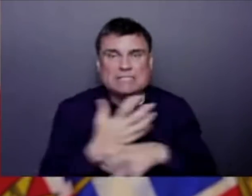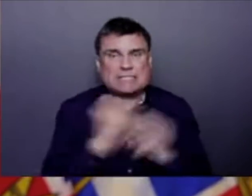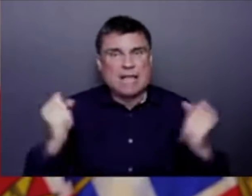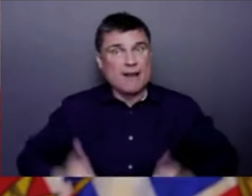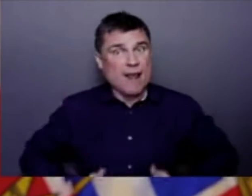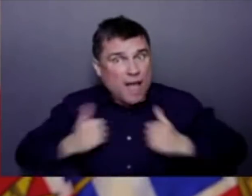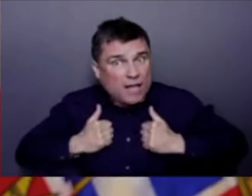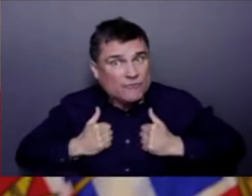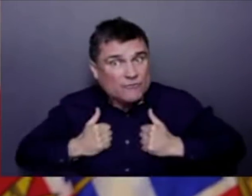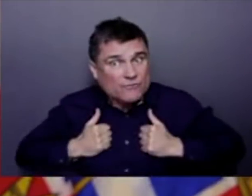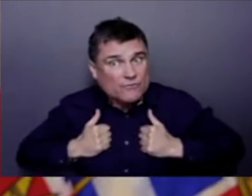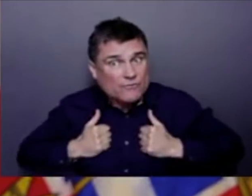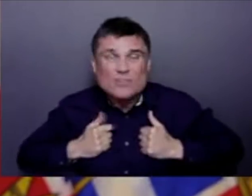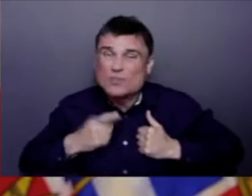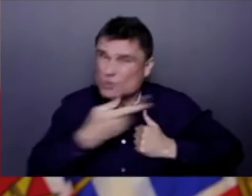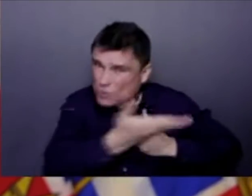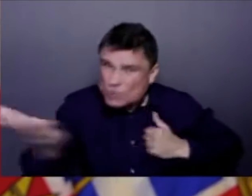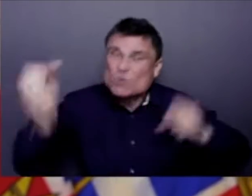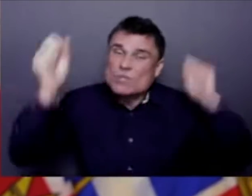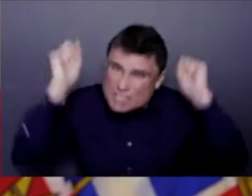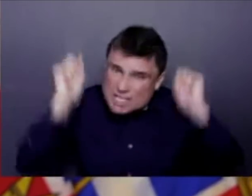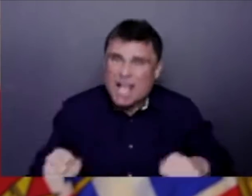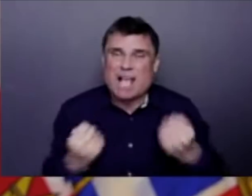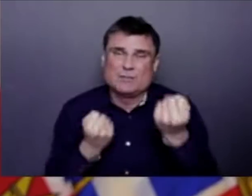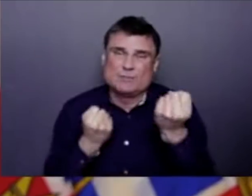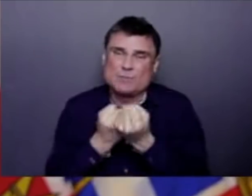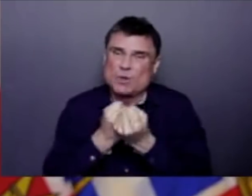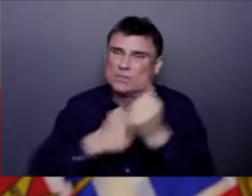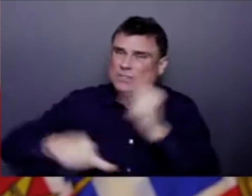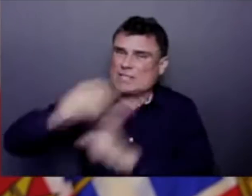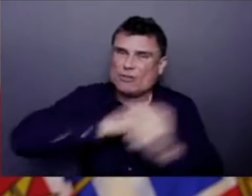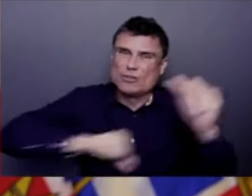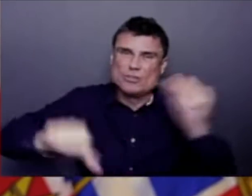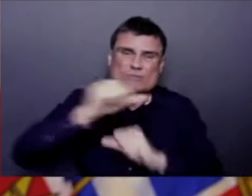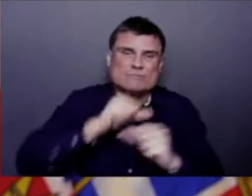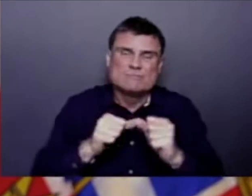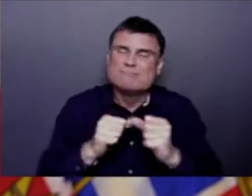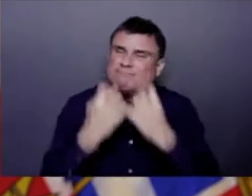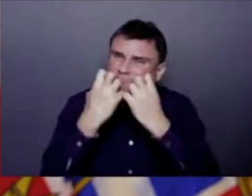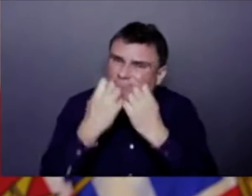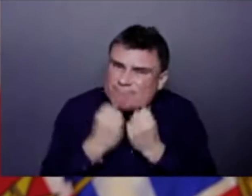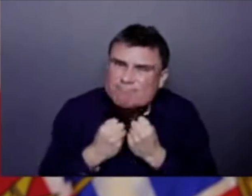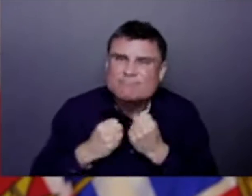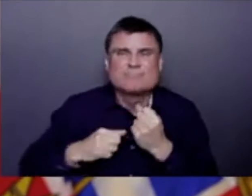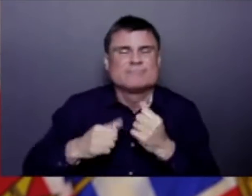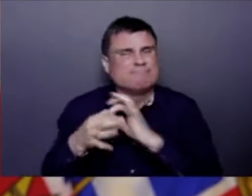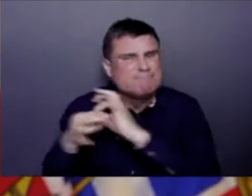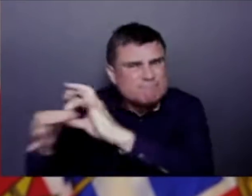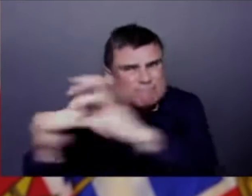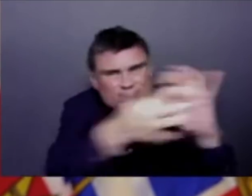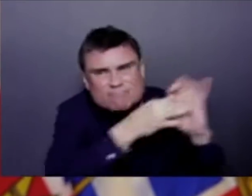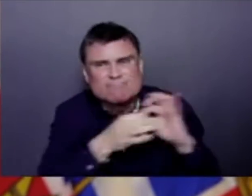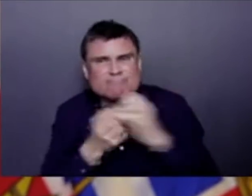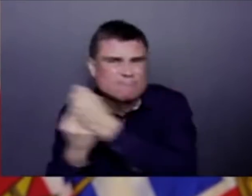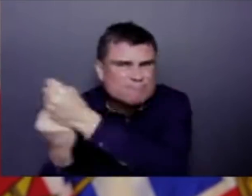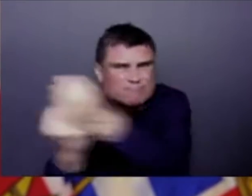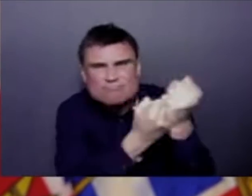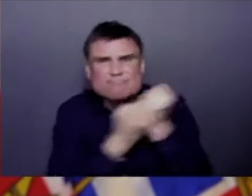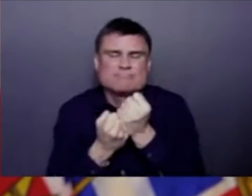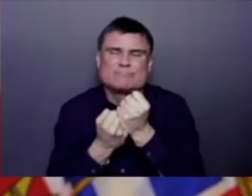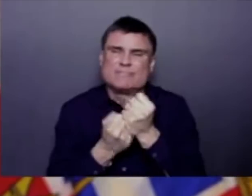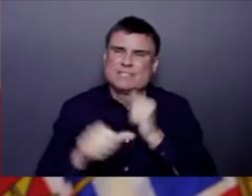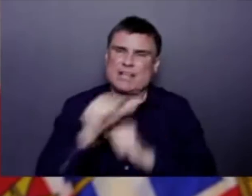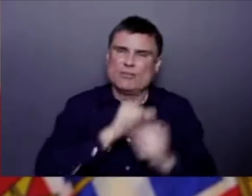as we get through this important period. Every time you make the choice to bend the rules, to make them work